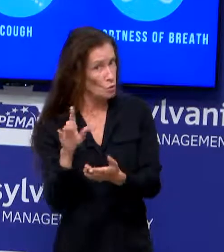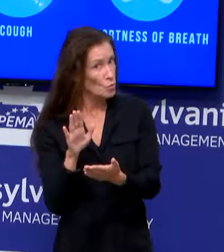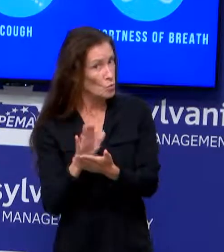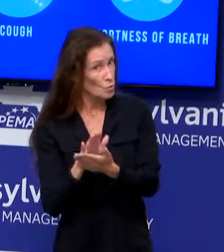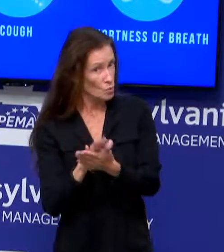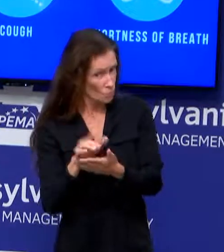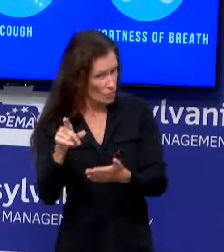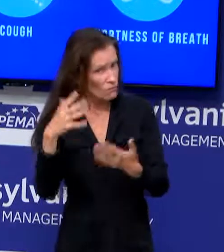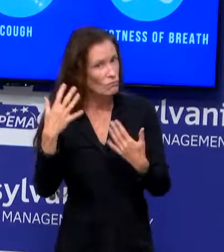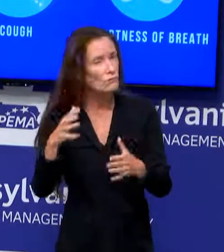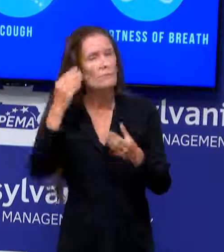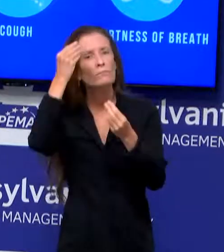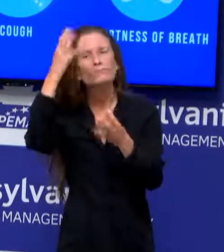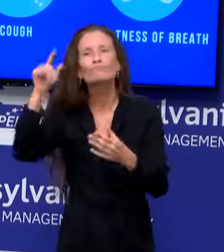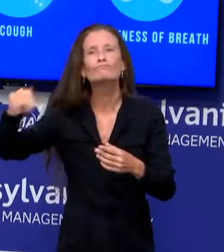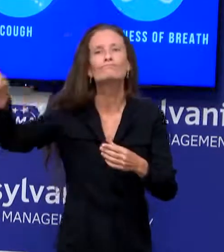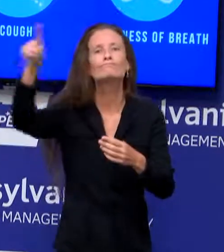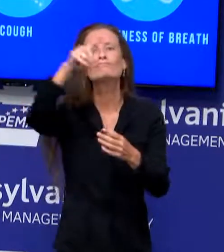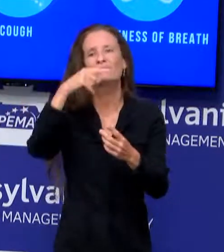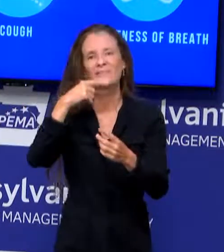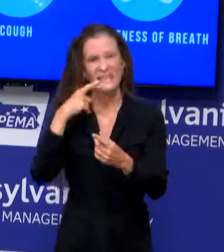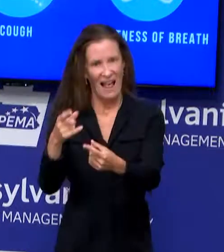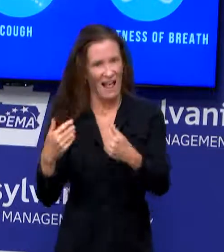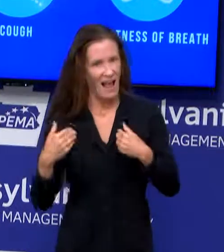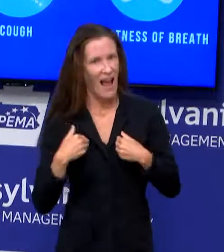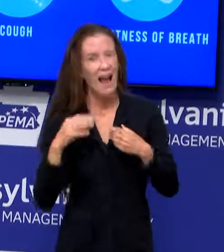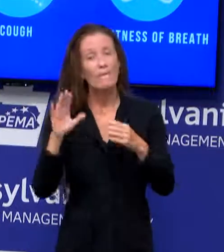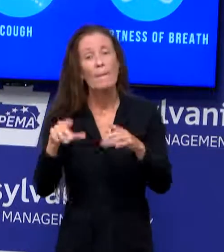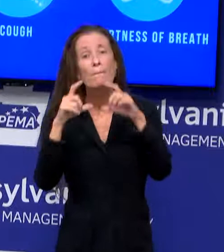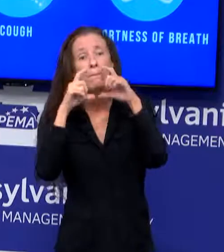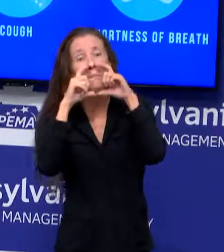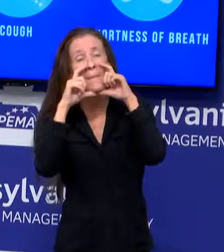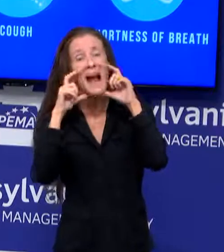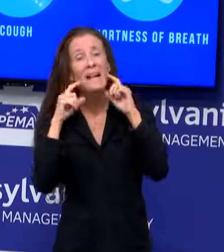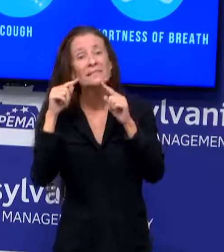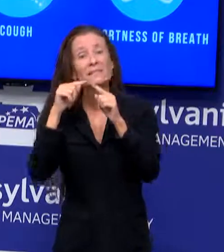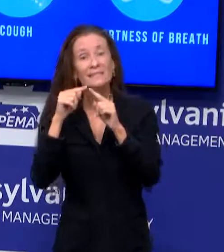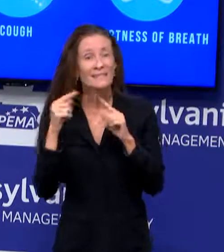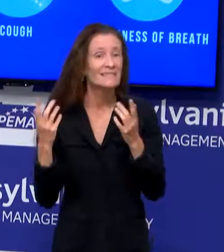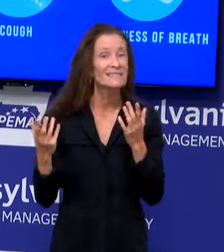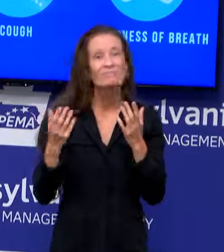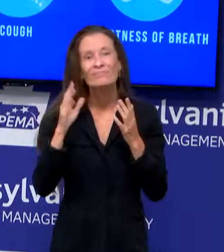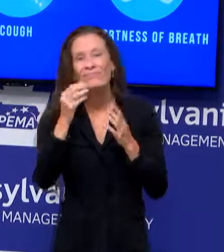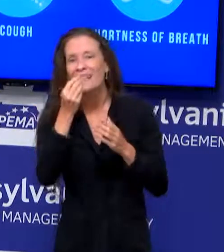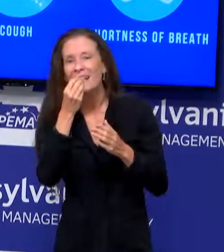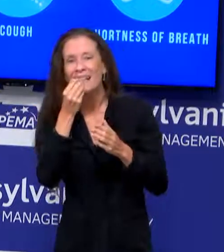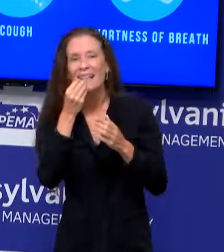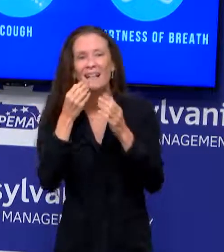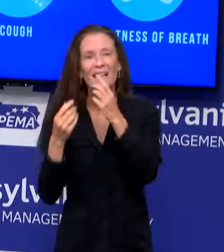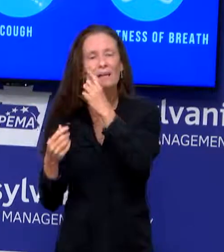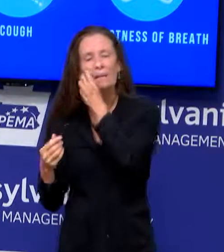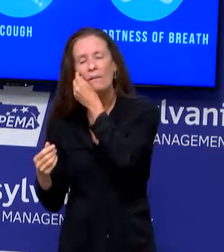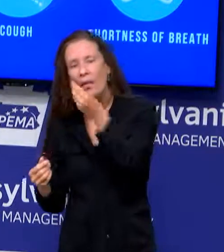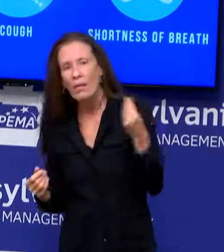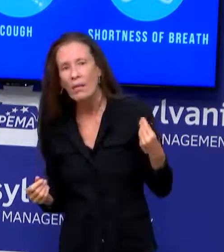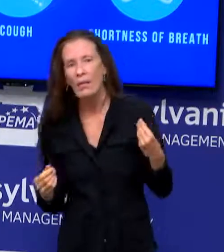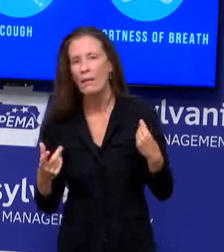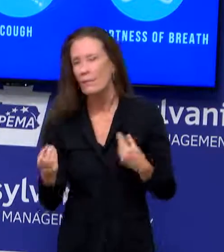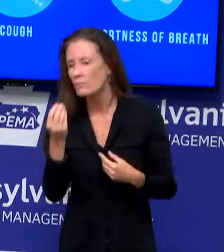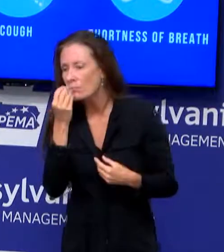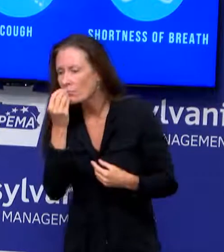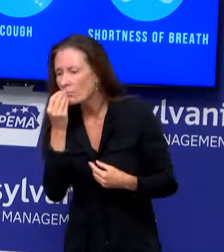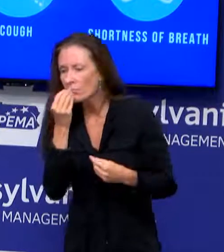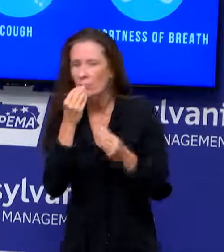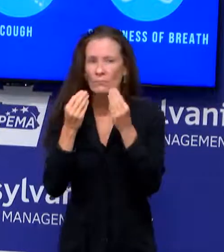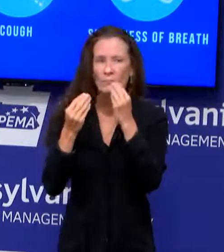about breaks from the wearing the mask during the school day, eating or drinking when they're spaced 6 feet apart, seated at desks that are